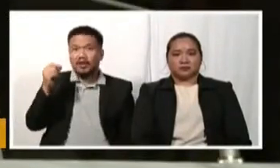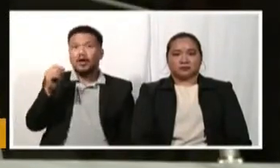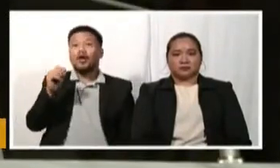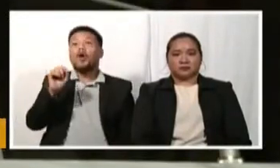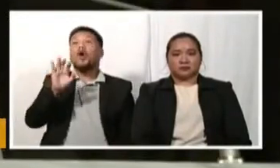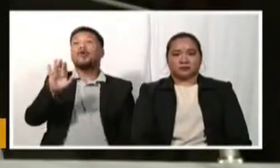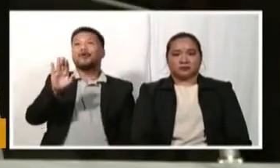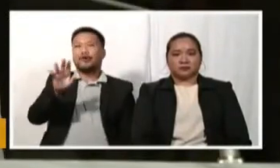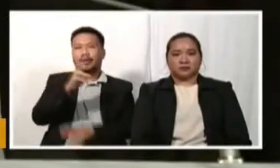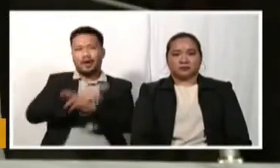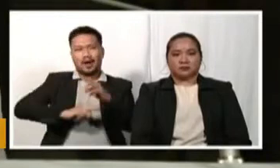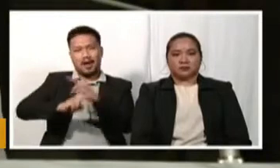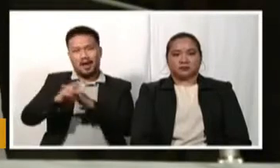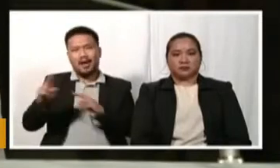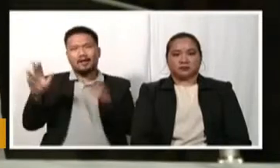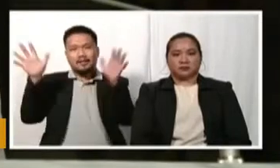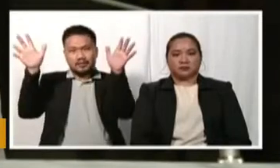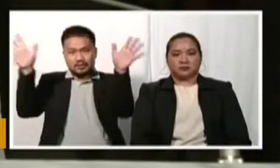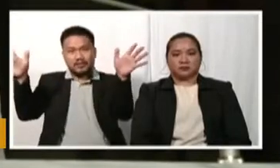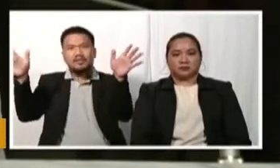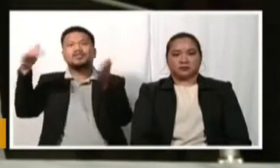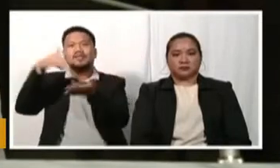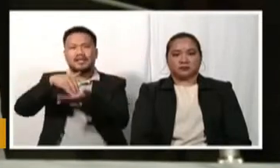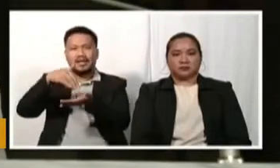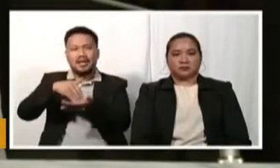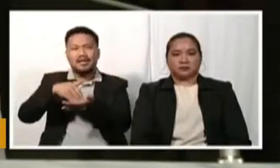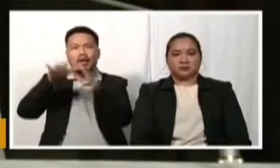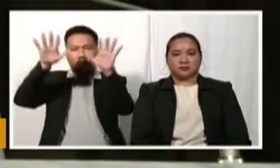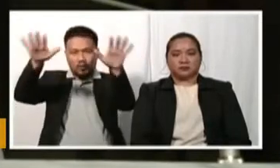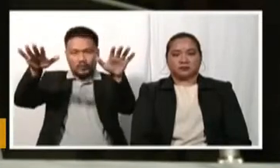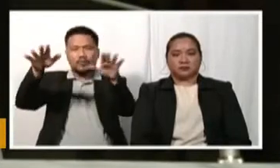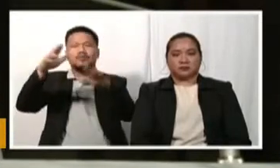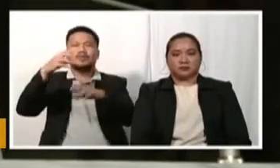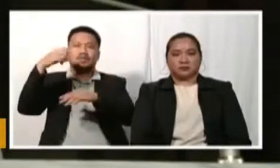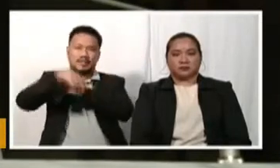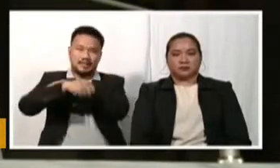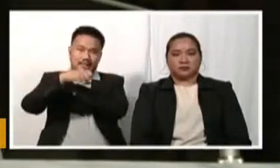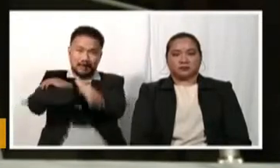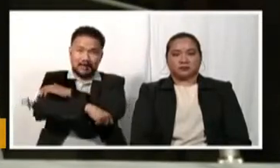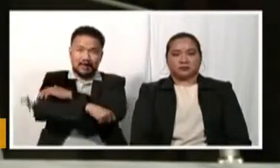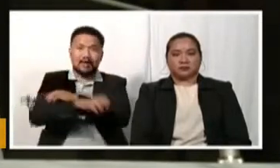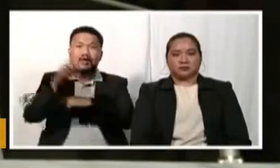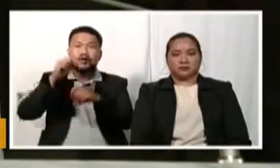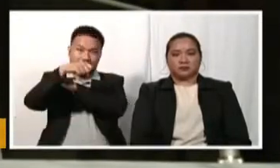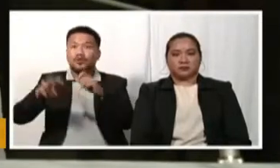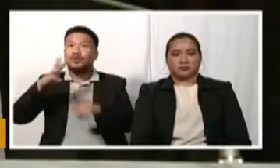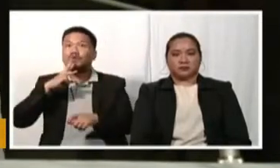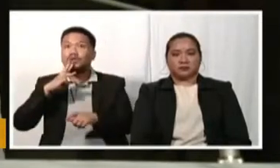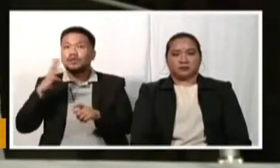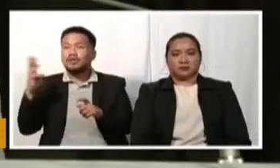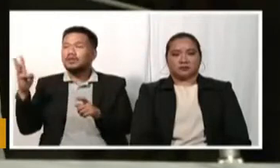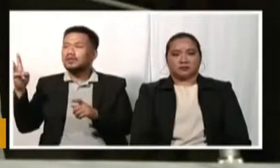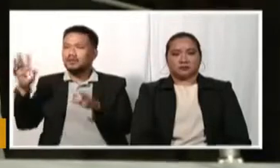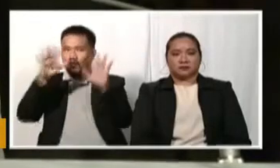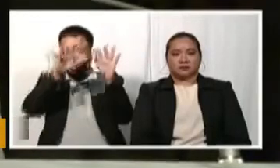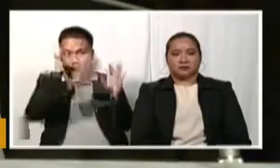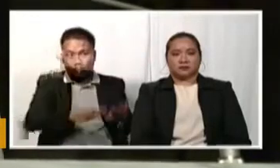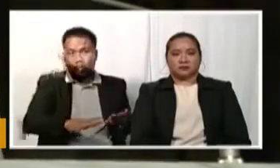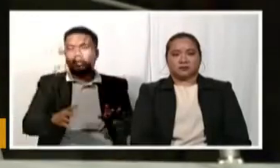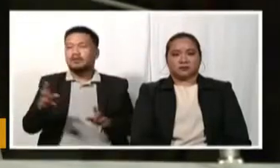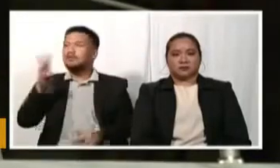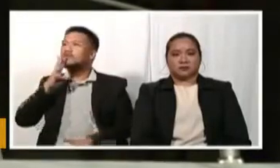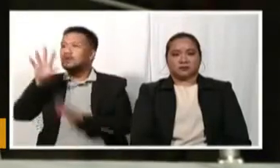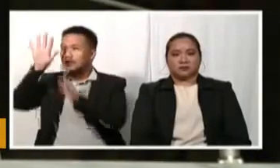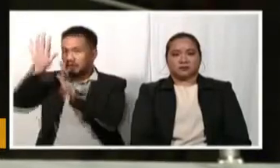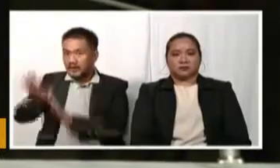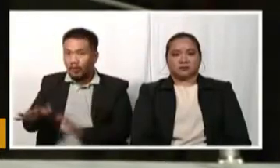"Stretch out your hand over the sea, that the water may flow back upon the